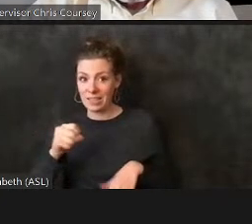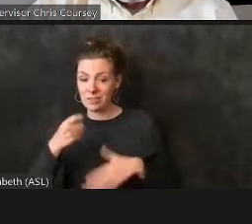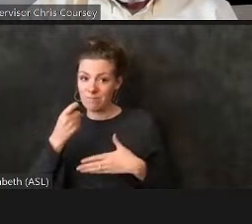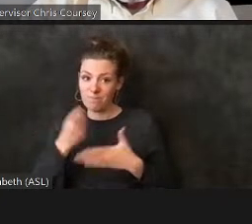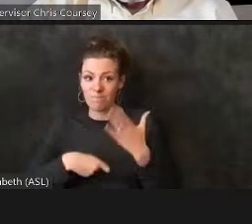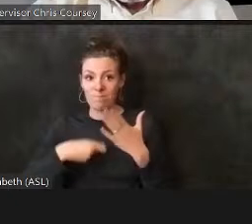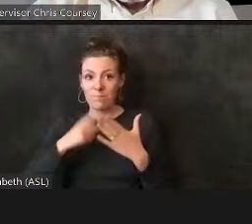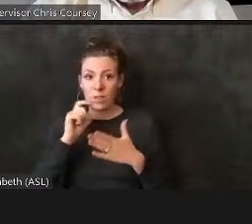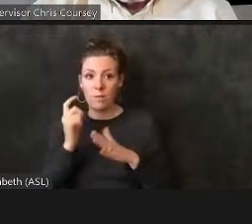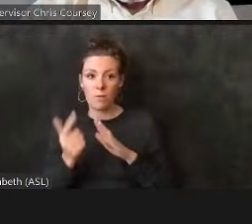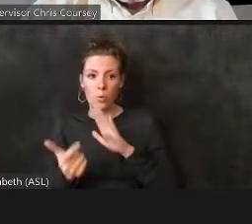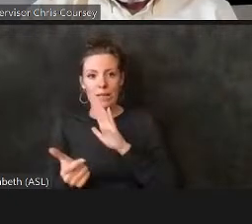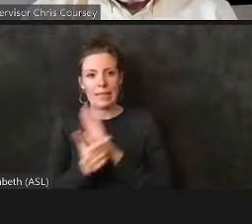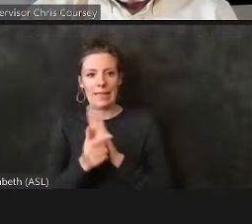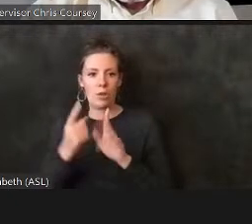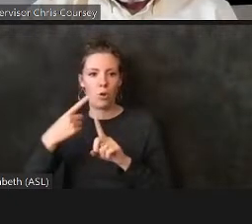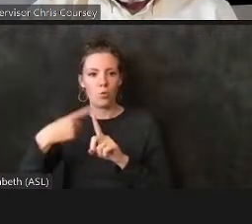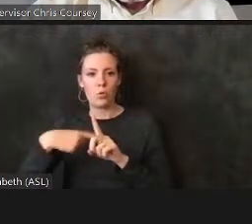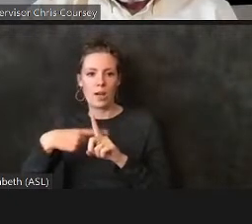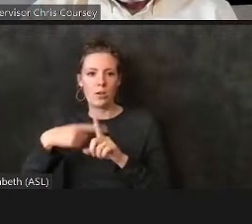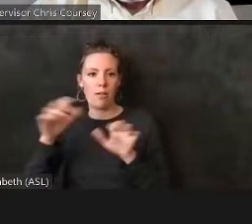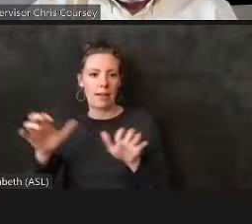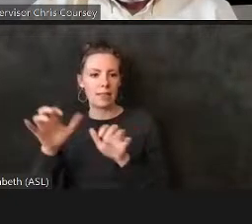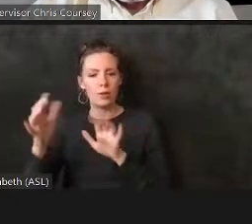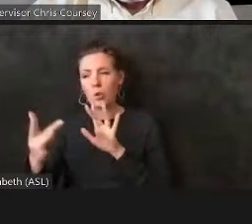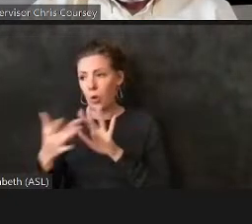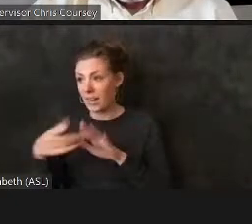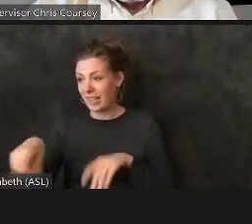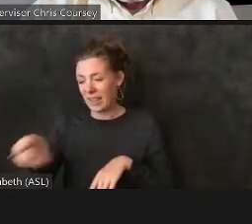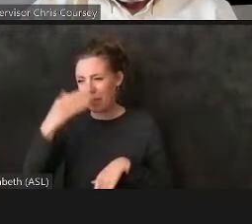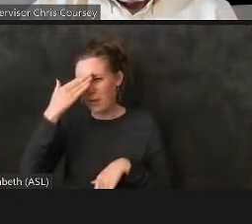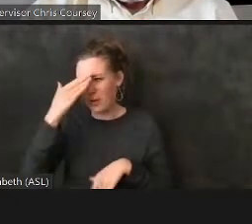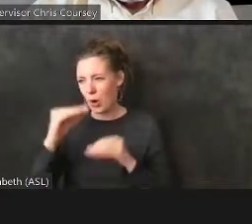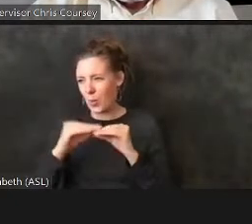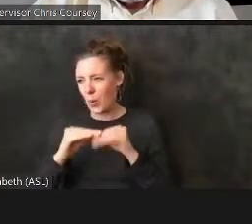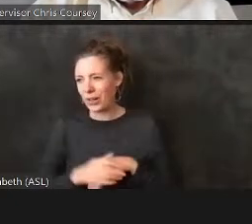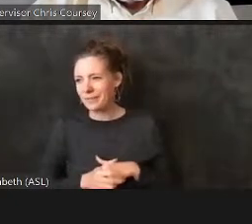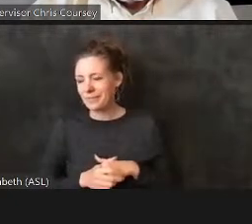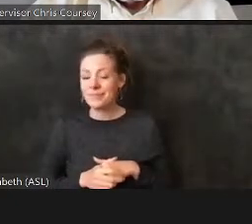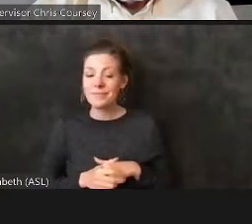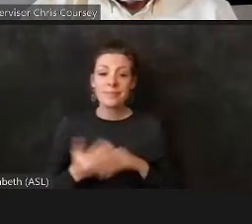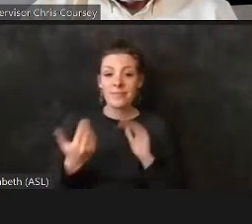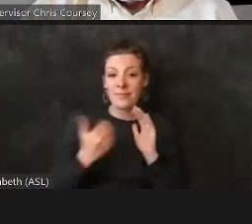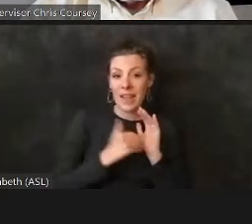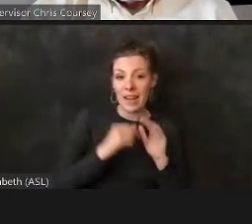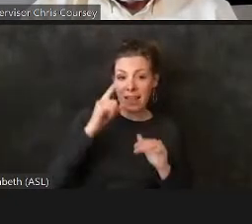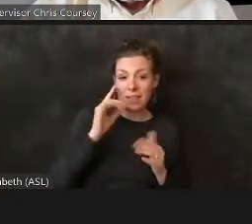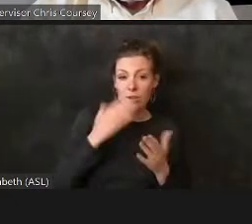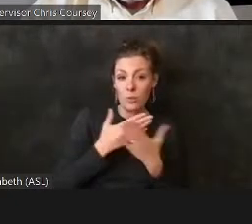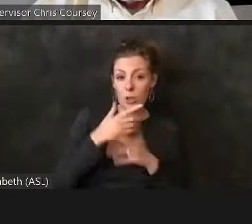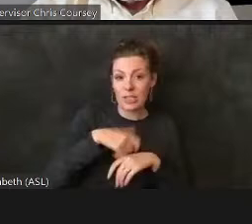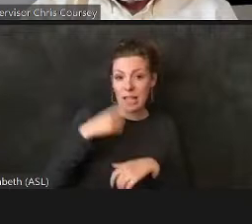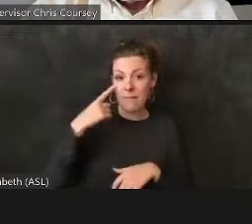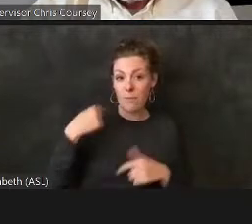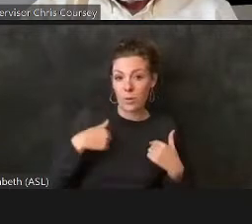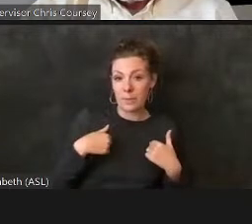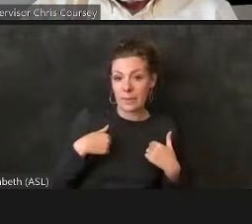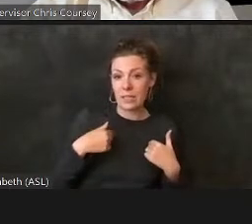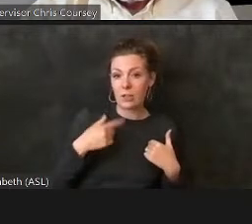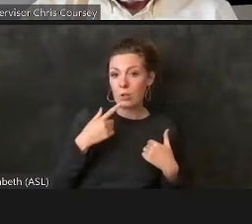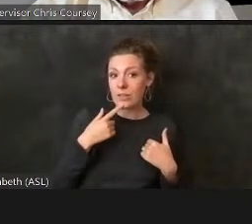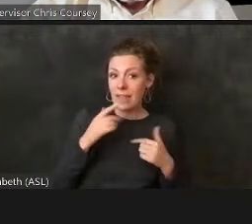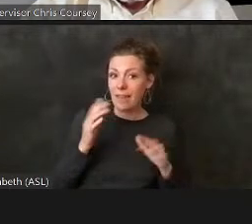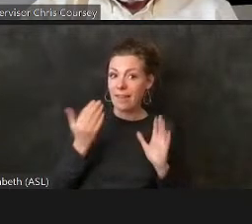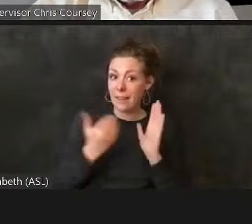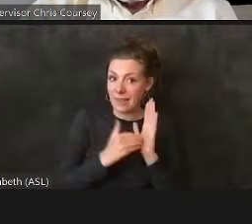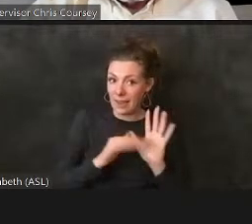illegal rental activity, so contact them. Again, I think this might be a good time for me to reinforce that